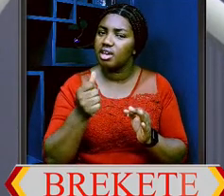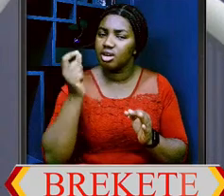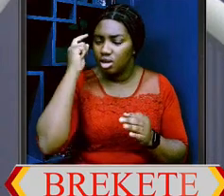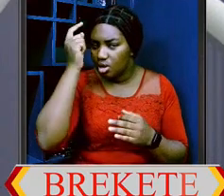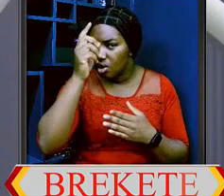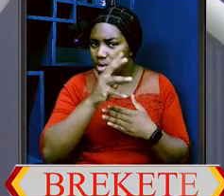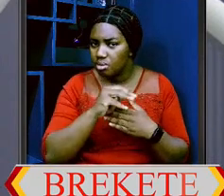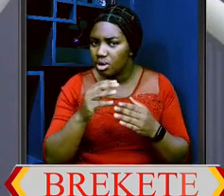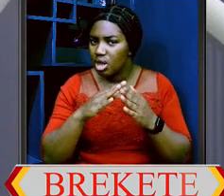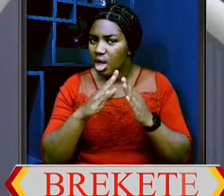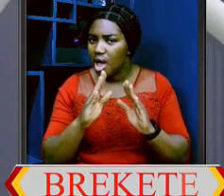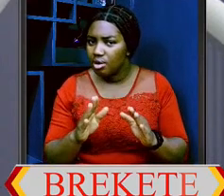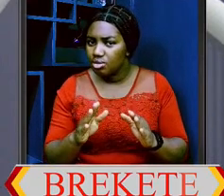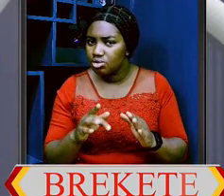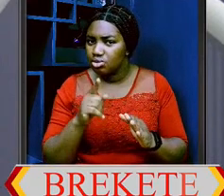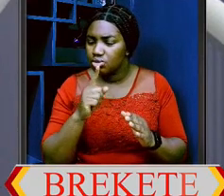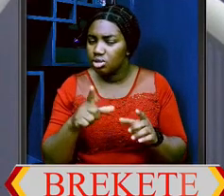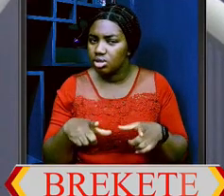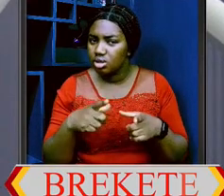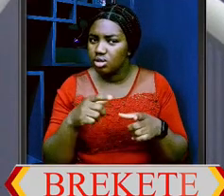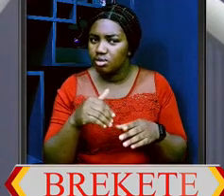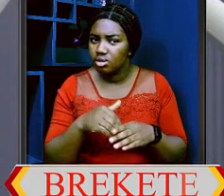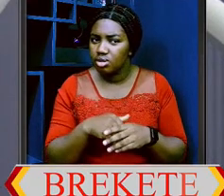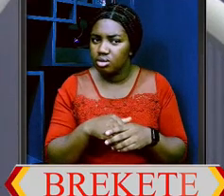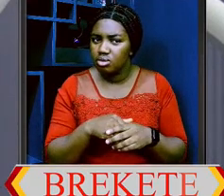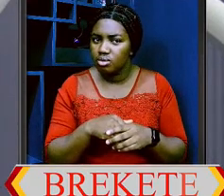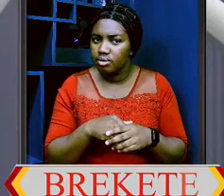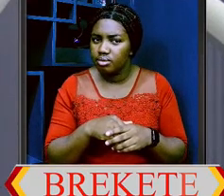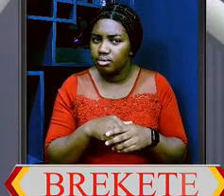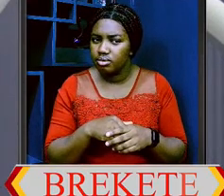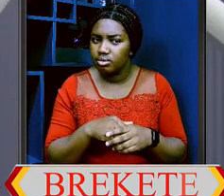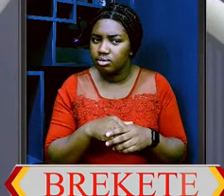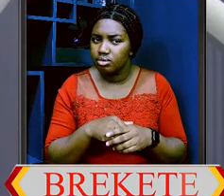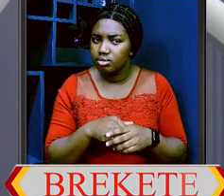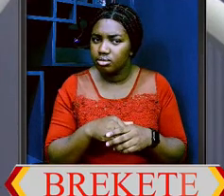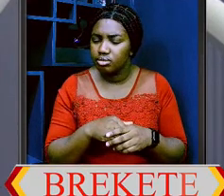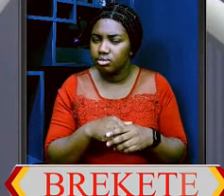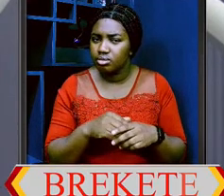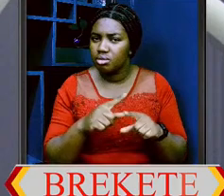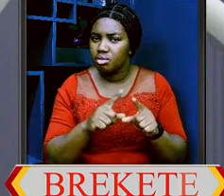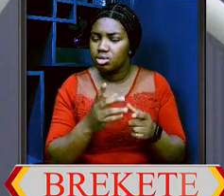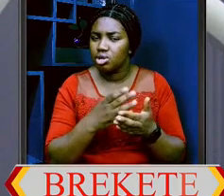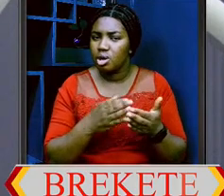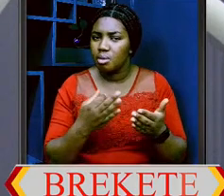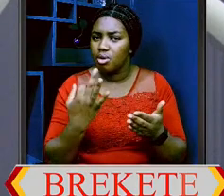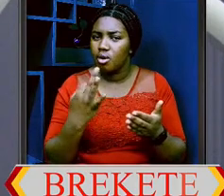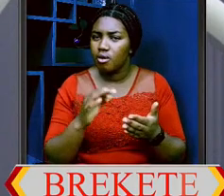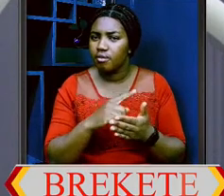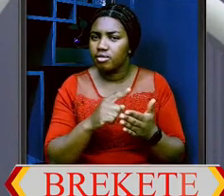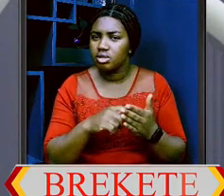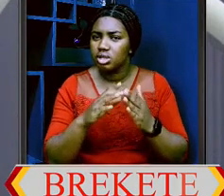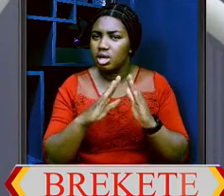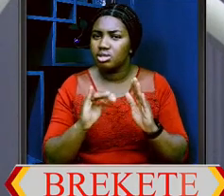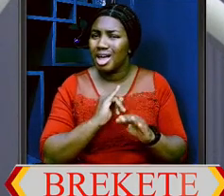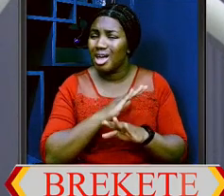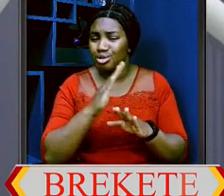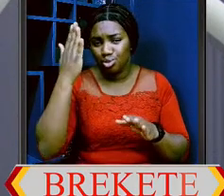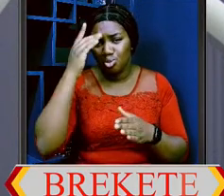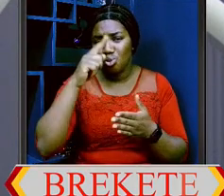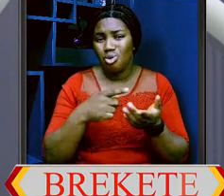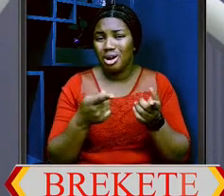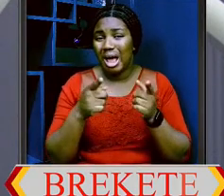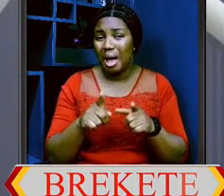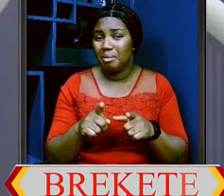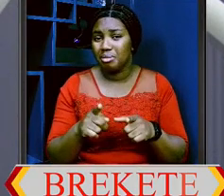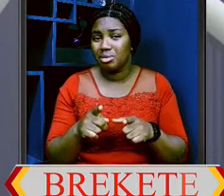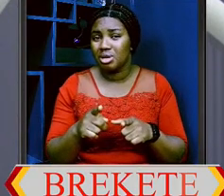occy and they right of yes some of these houses I don't know what really happened I'll find out I don't know